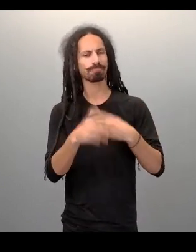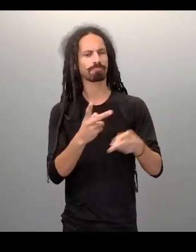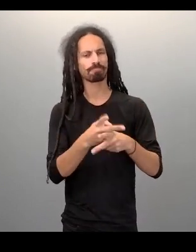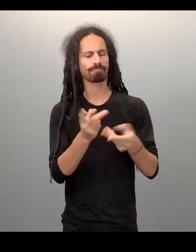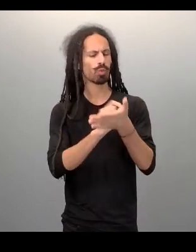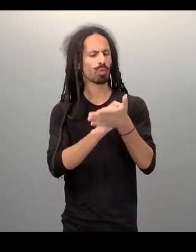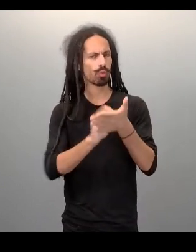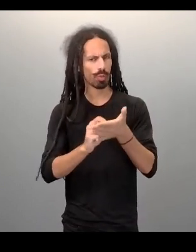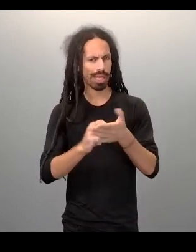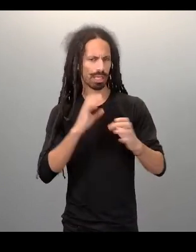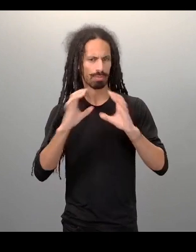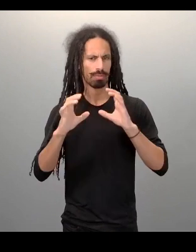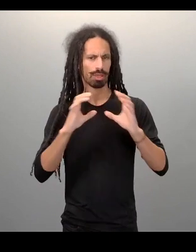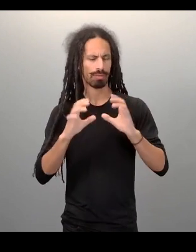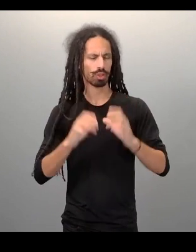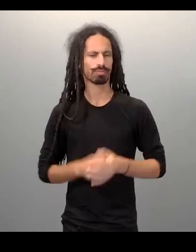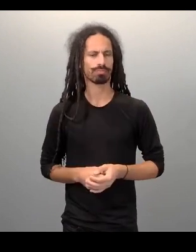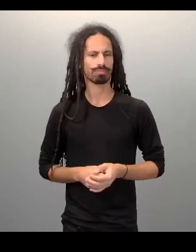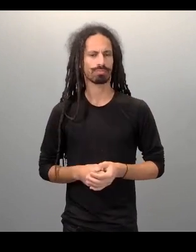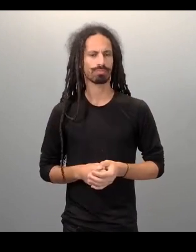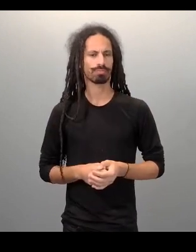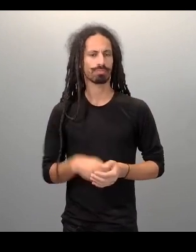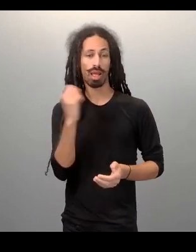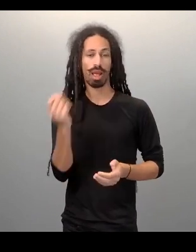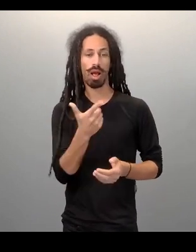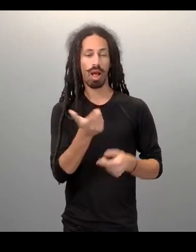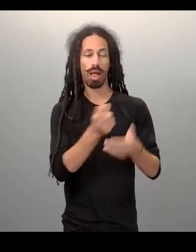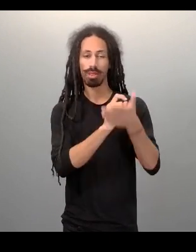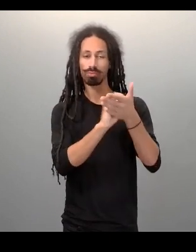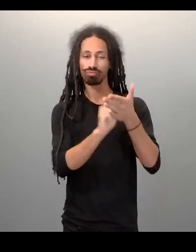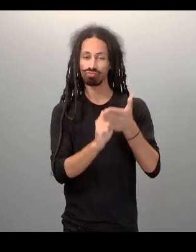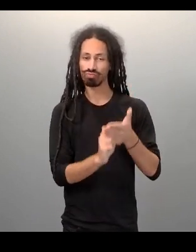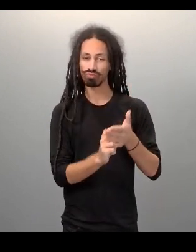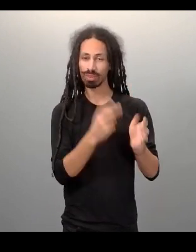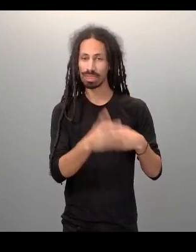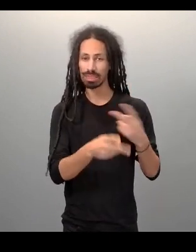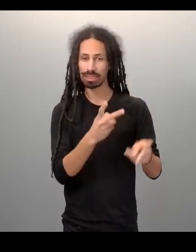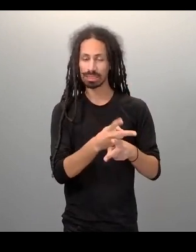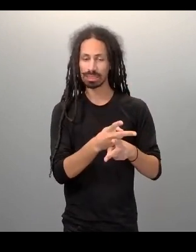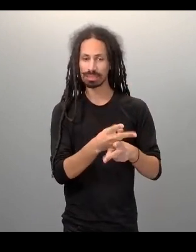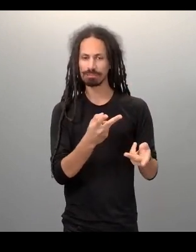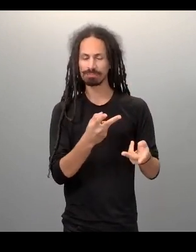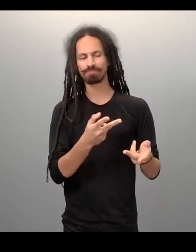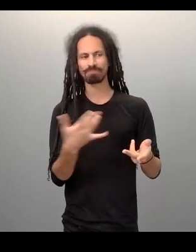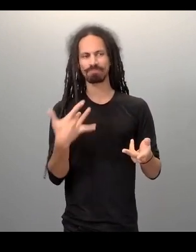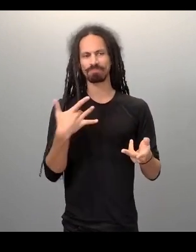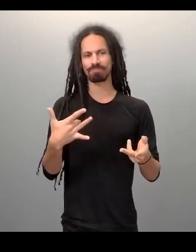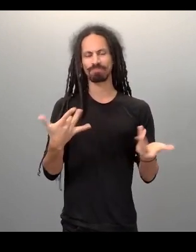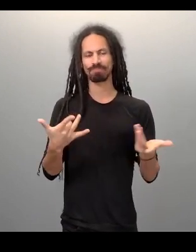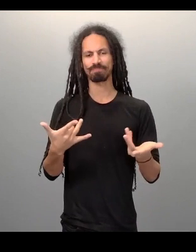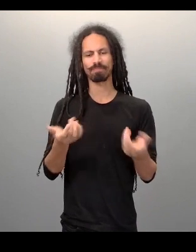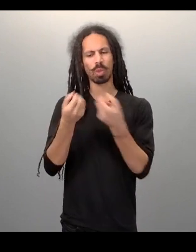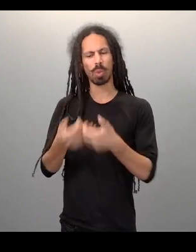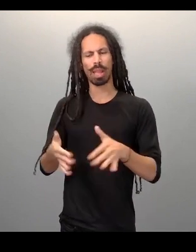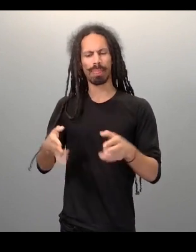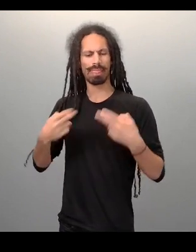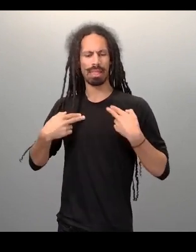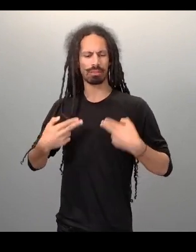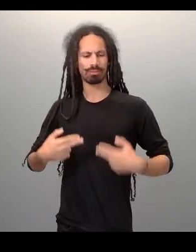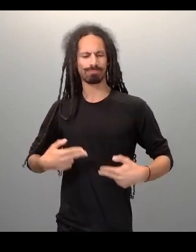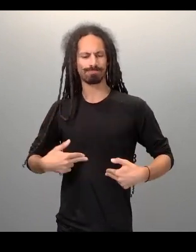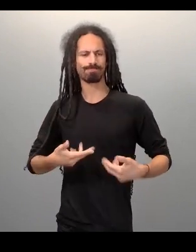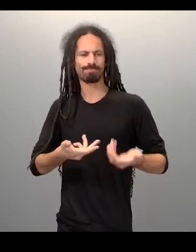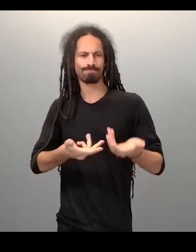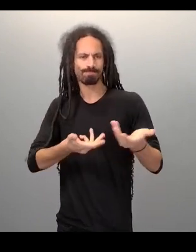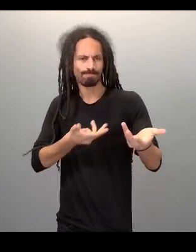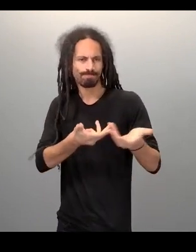communications. These written forms, through them, we tend to lose the human side of language,